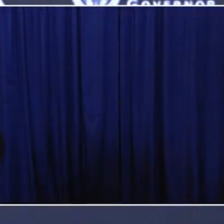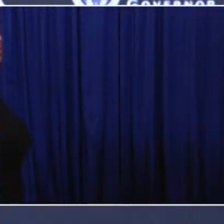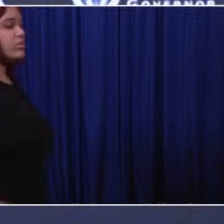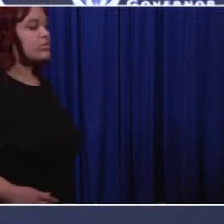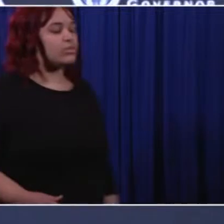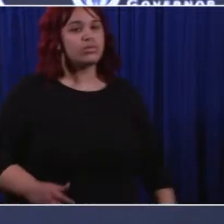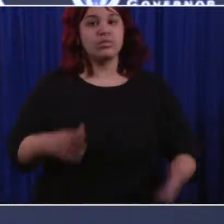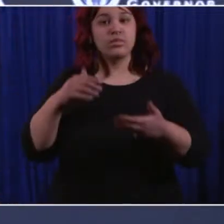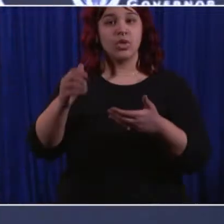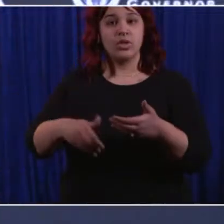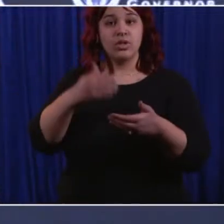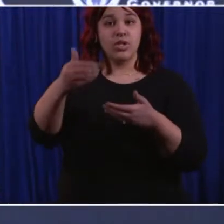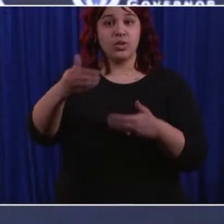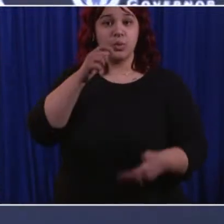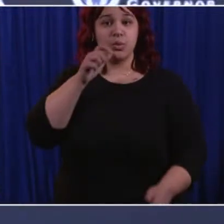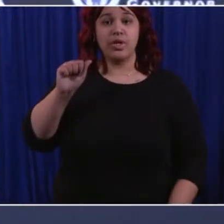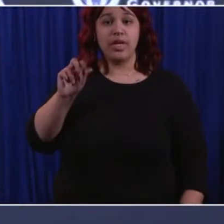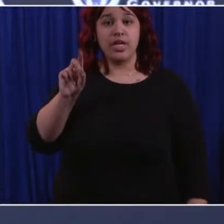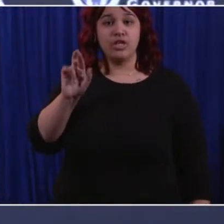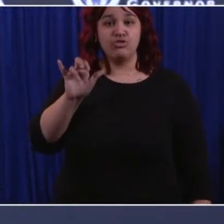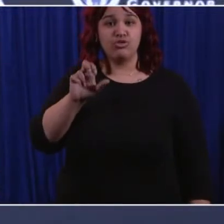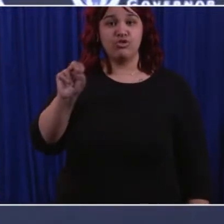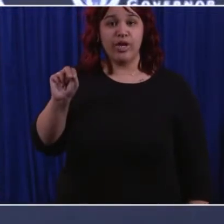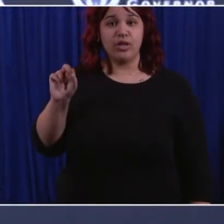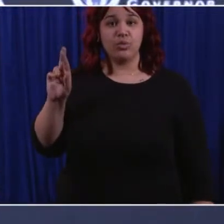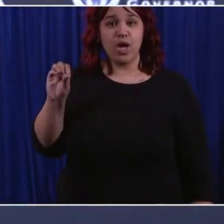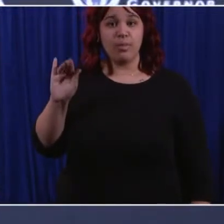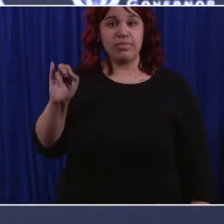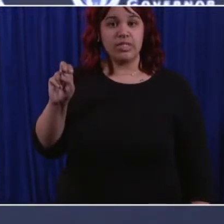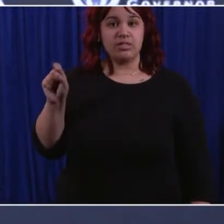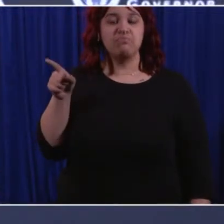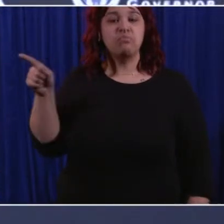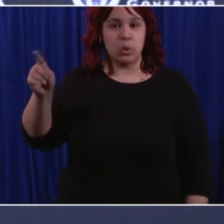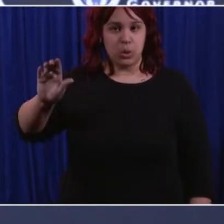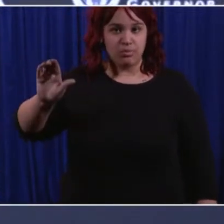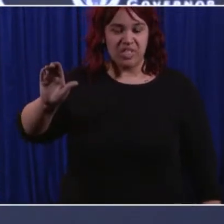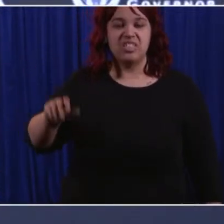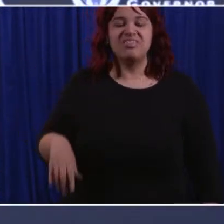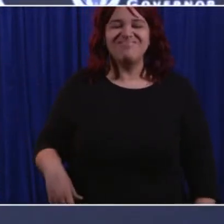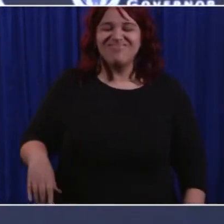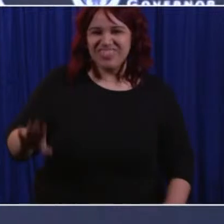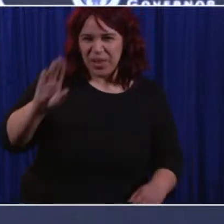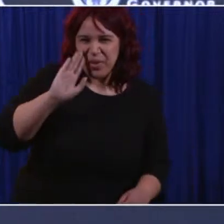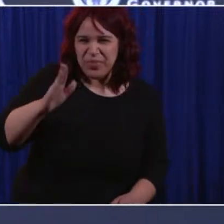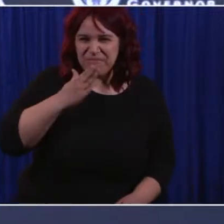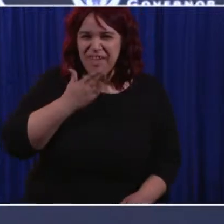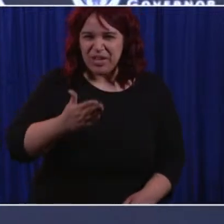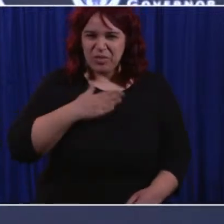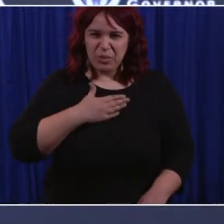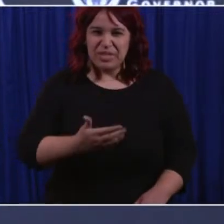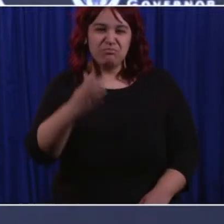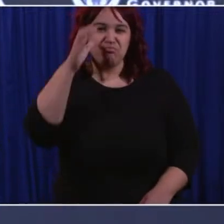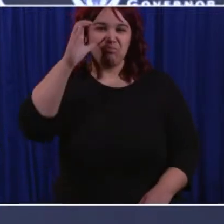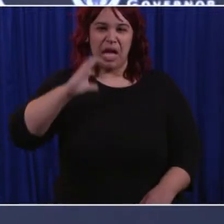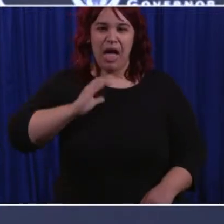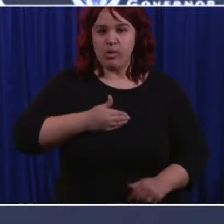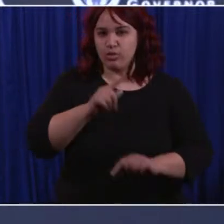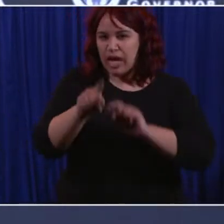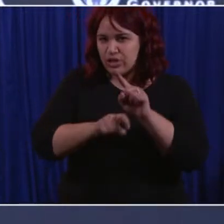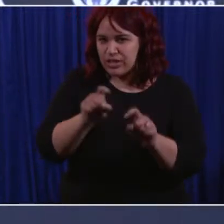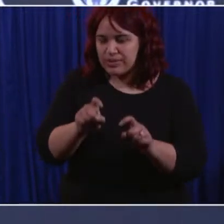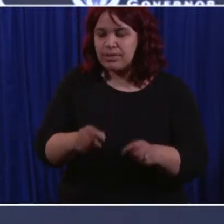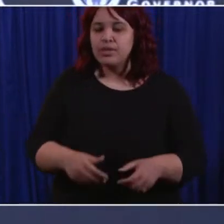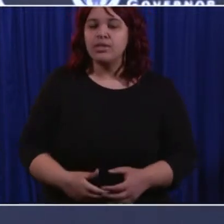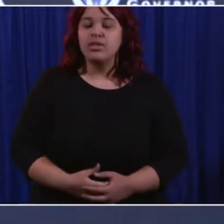at WCMH in Columbus. Hi, Governor. Thank you for taking our questions this afternoon. How concerned are you